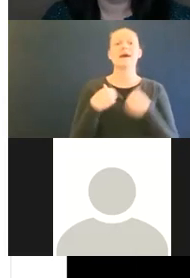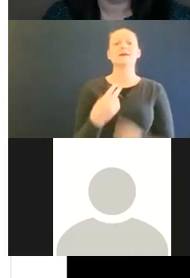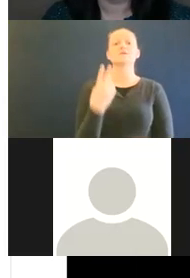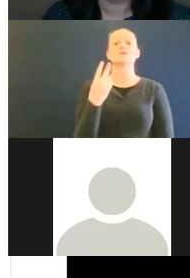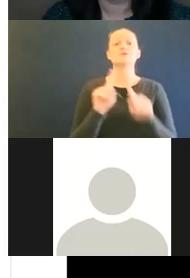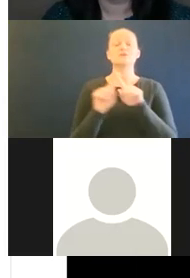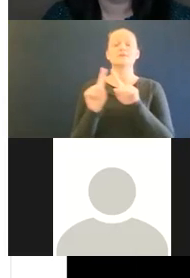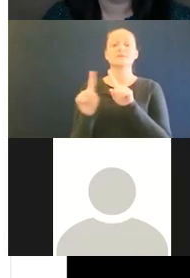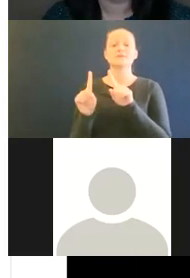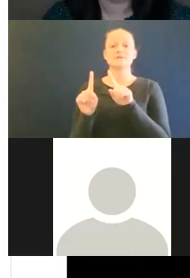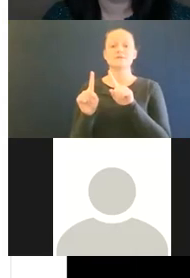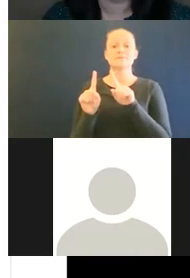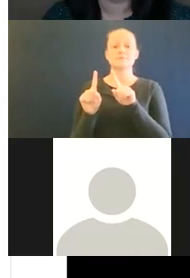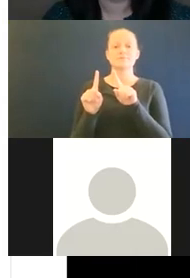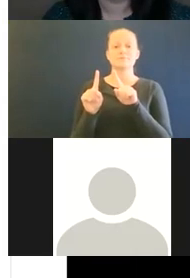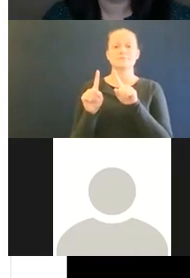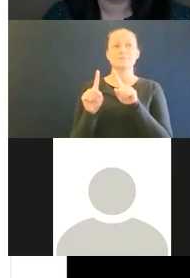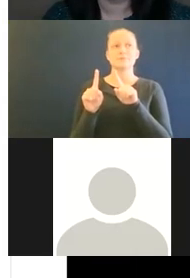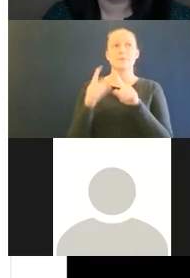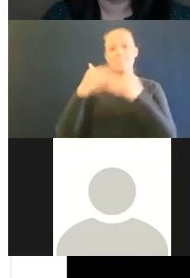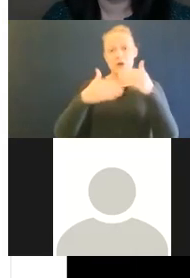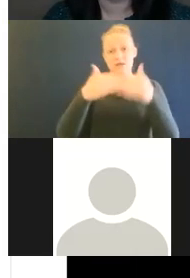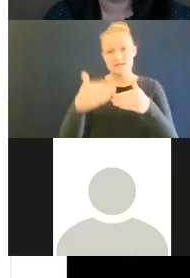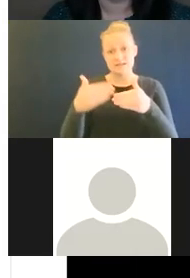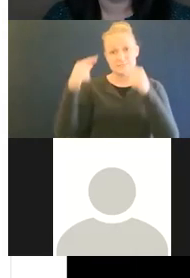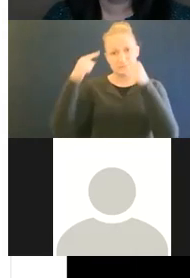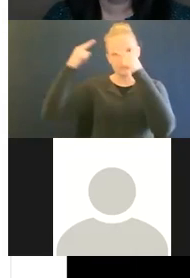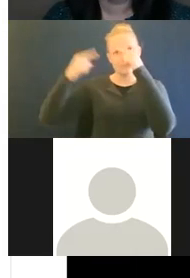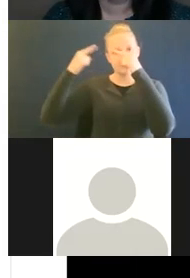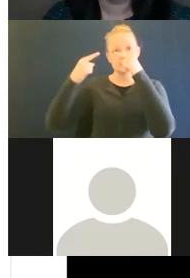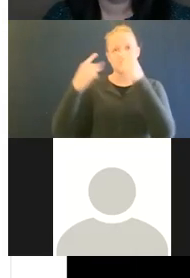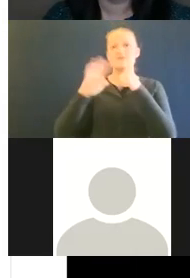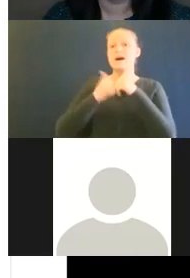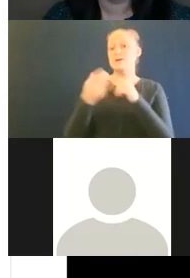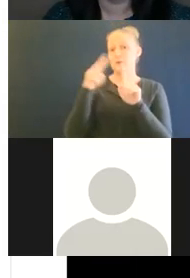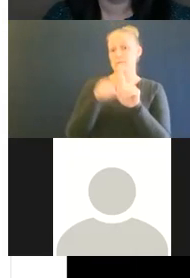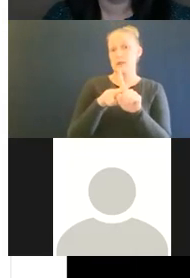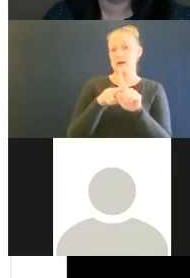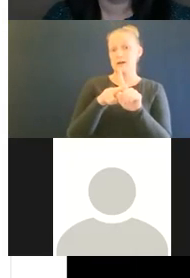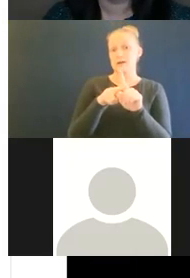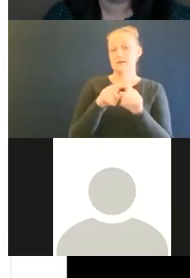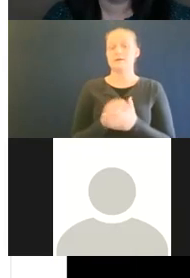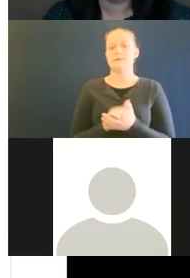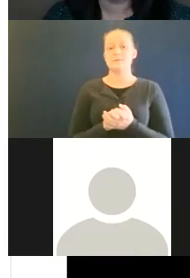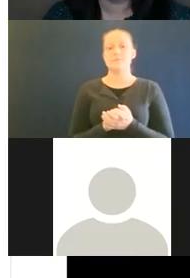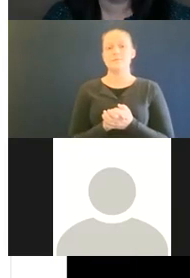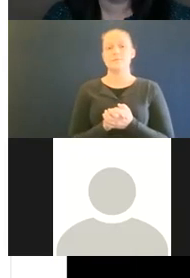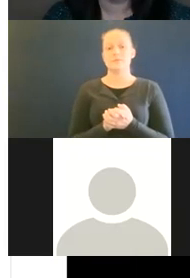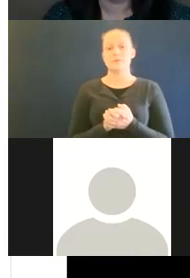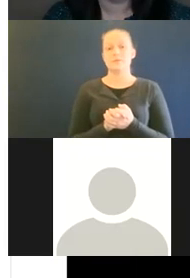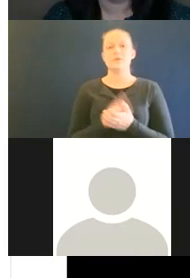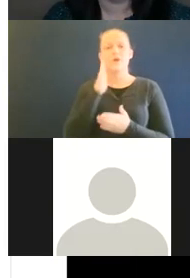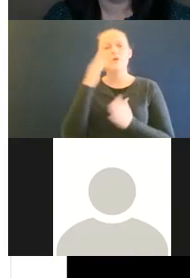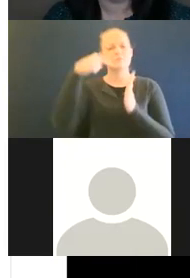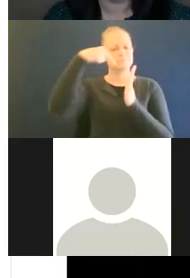different trains of thought whenever we're looking at the implementation of core. And we'll get into some